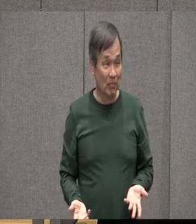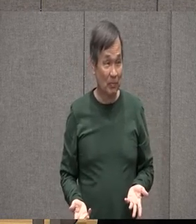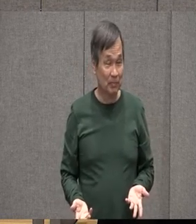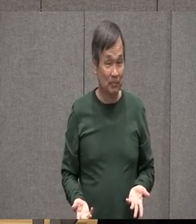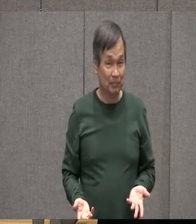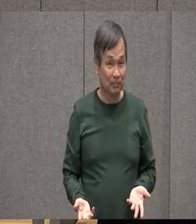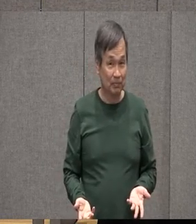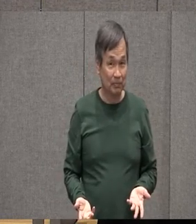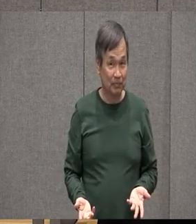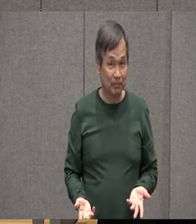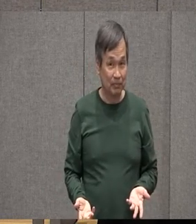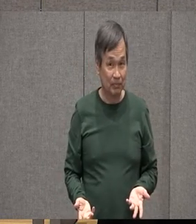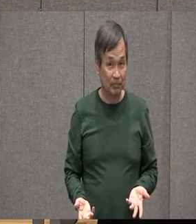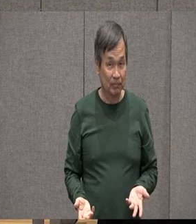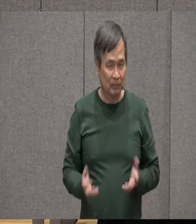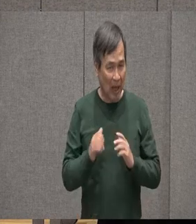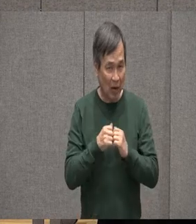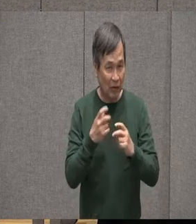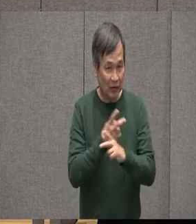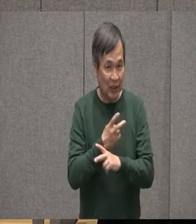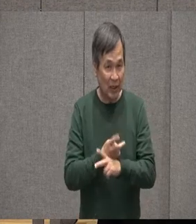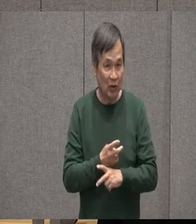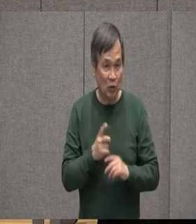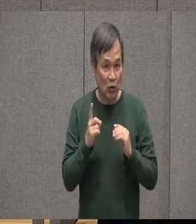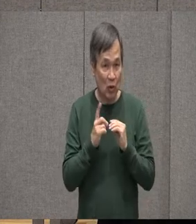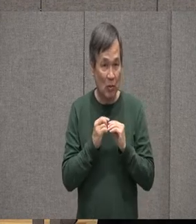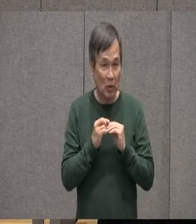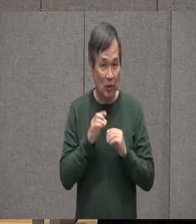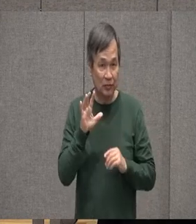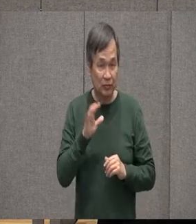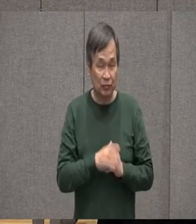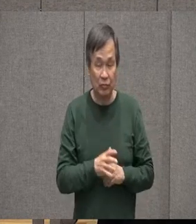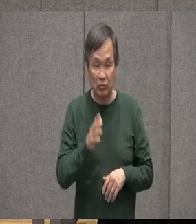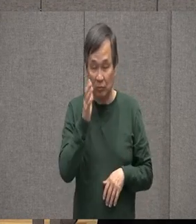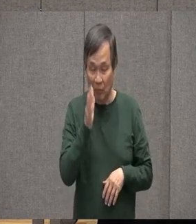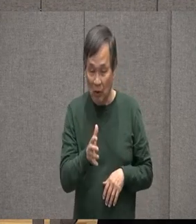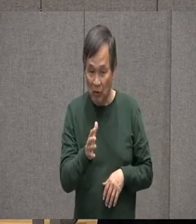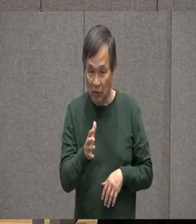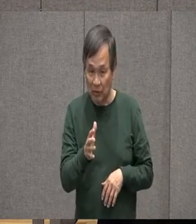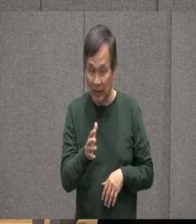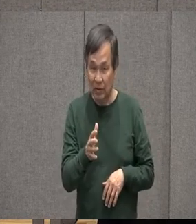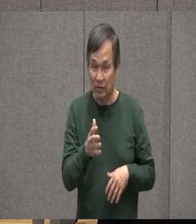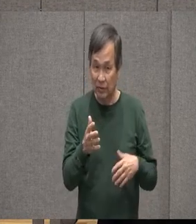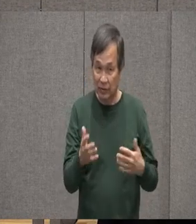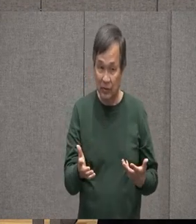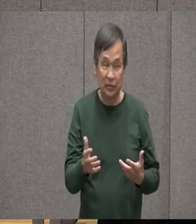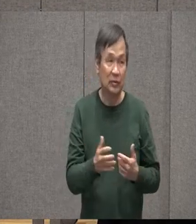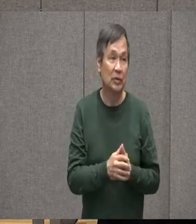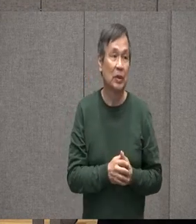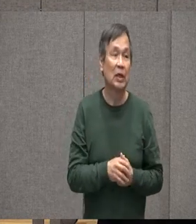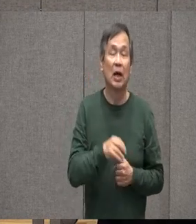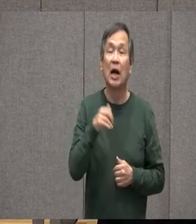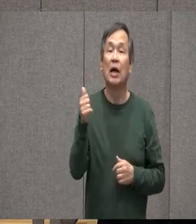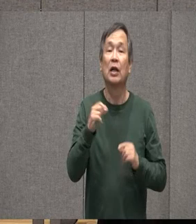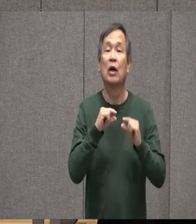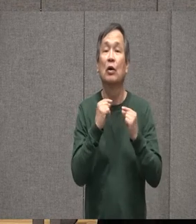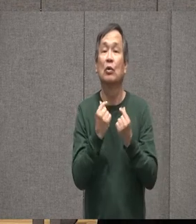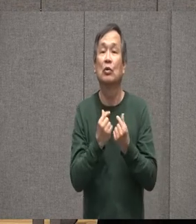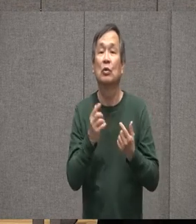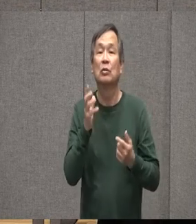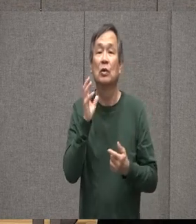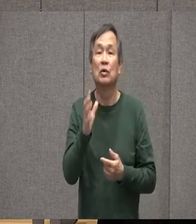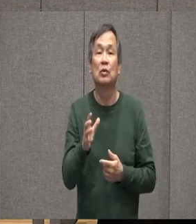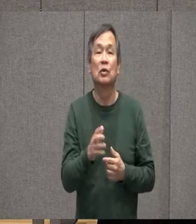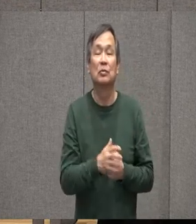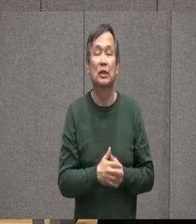it? How would you figure it out? There'd be 7, right? And if another group came, we